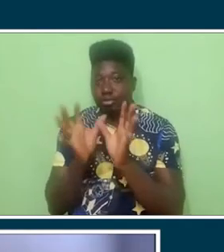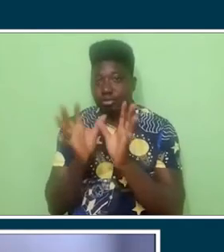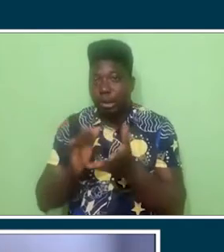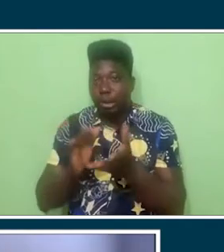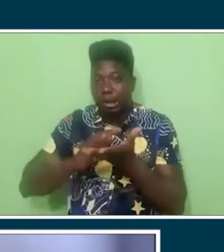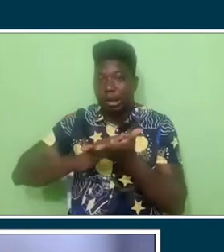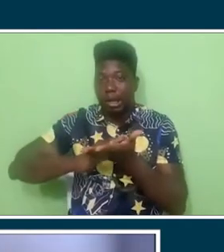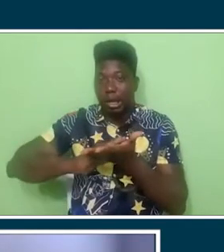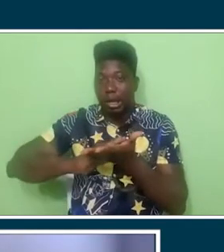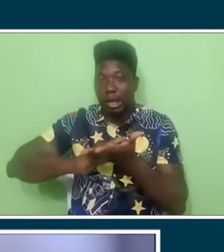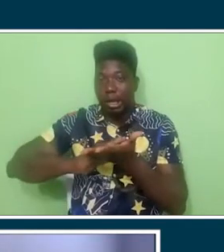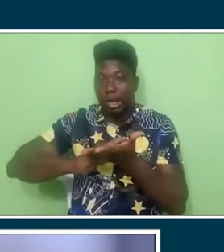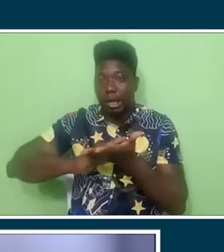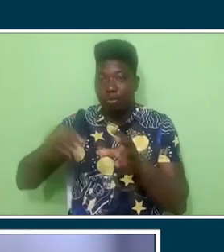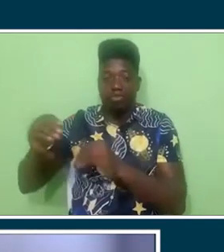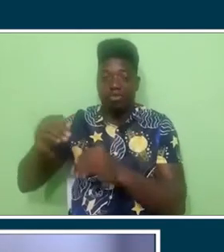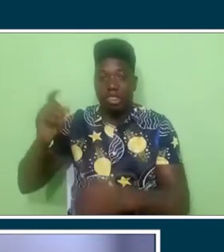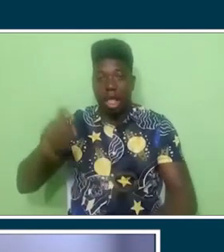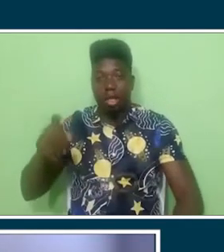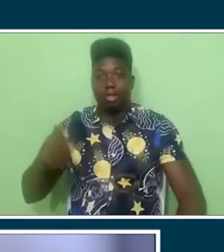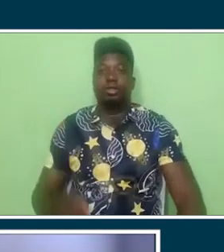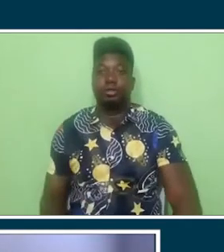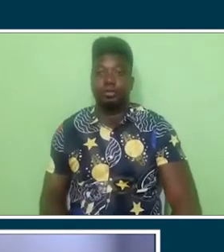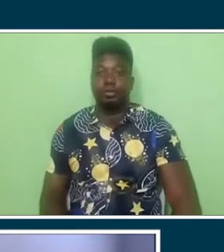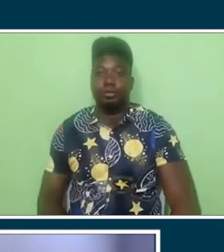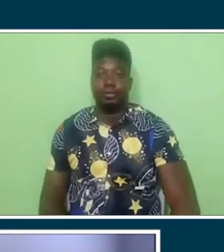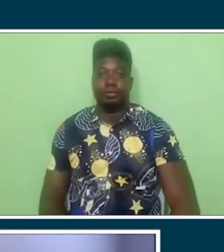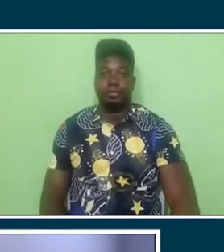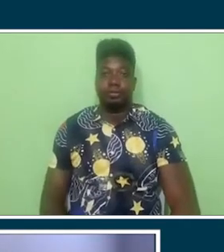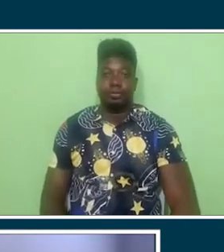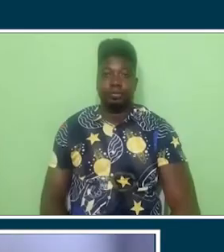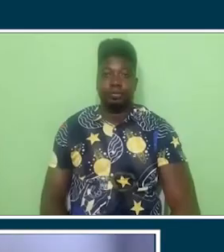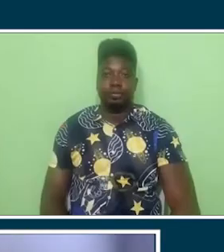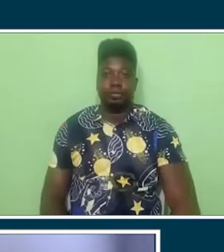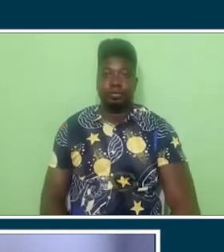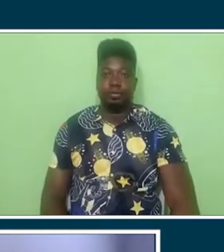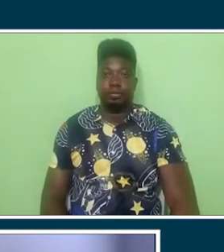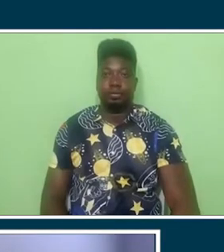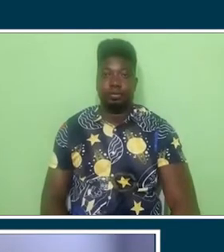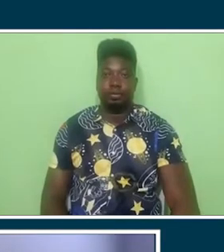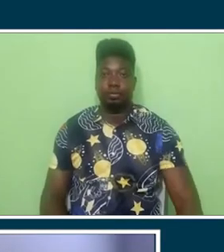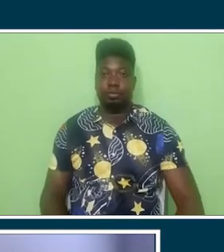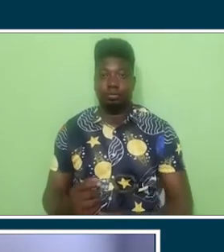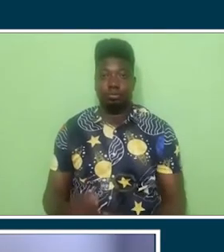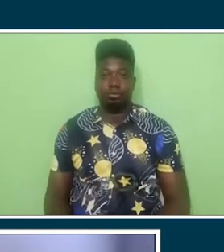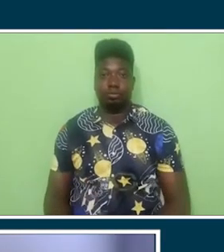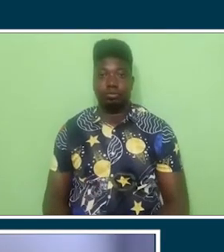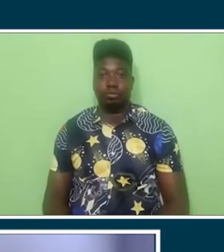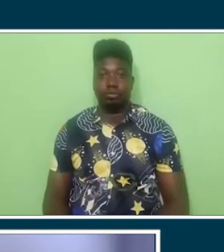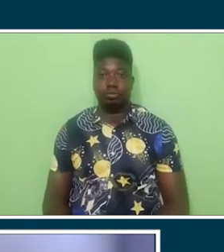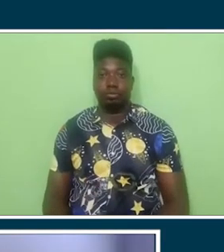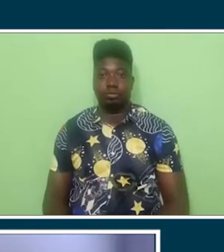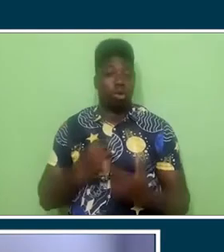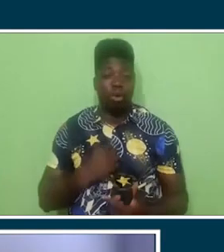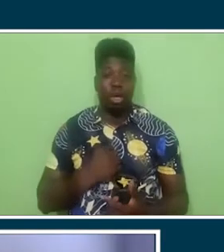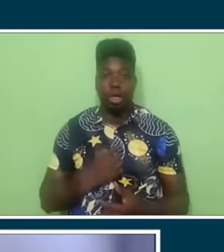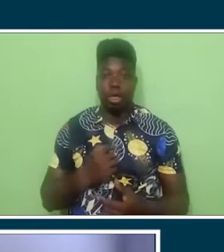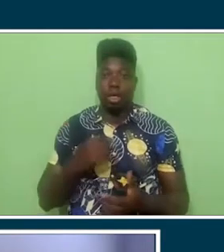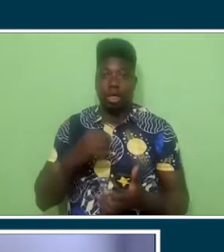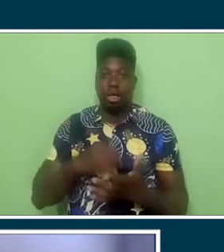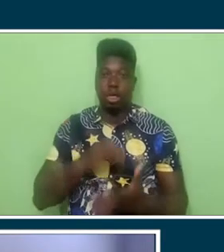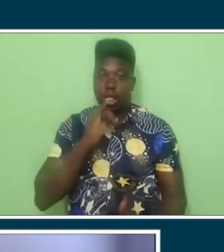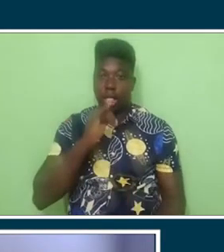well. Yeah. But to me, the reality of interconnectedness is